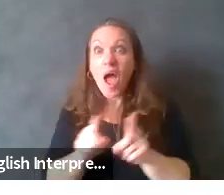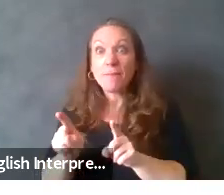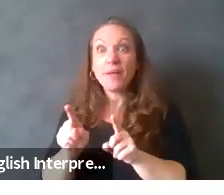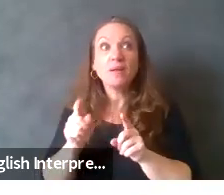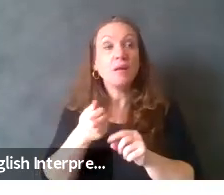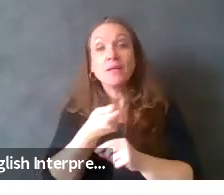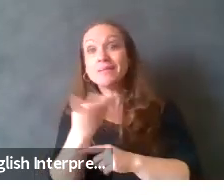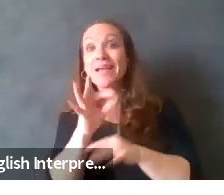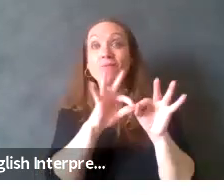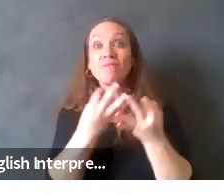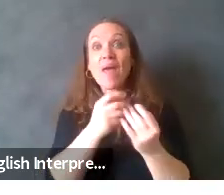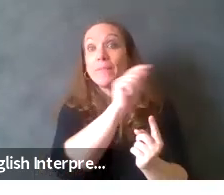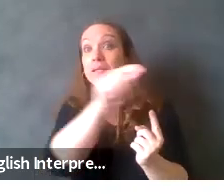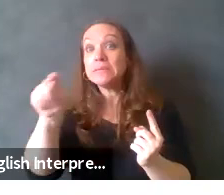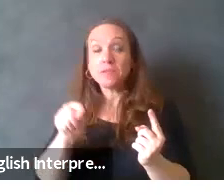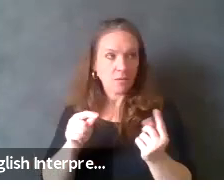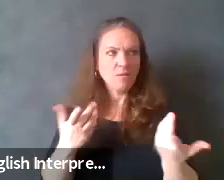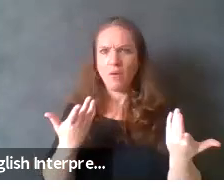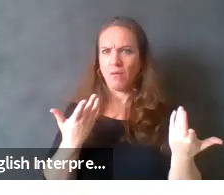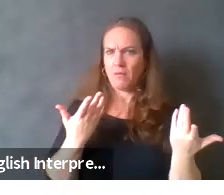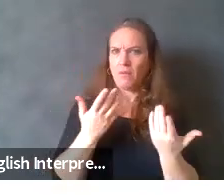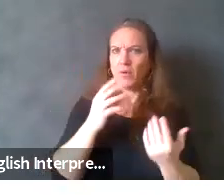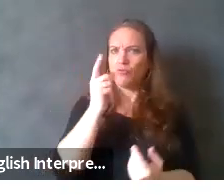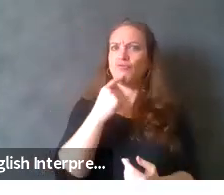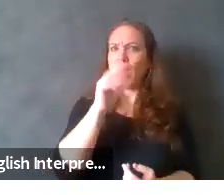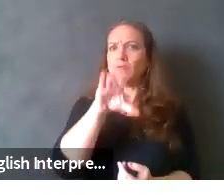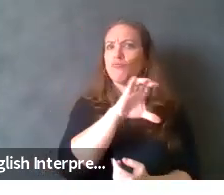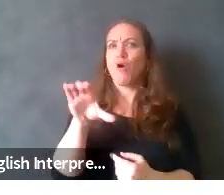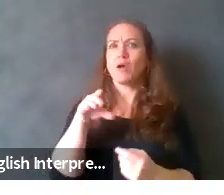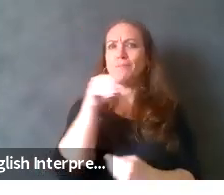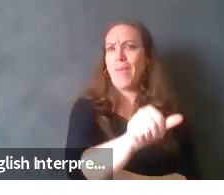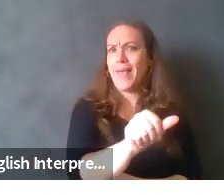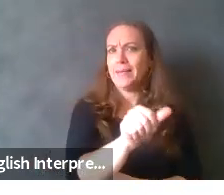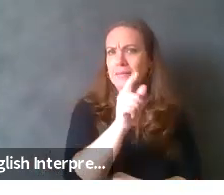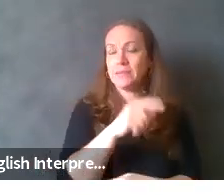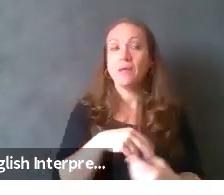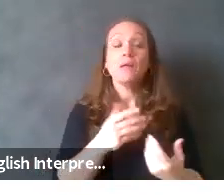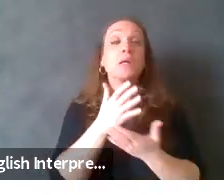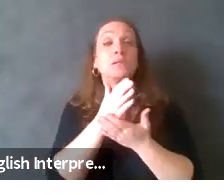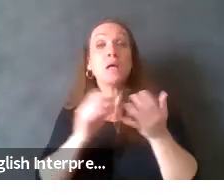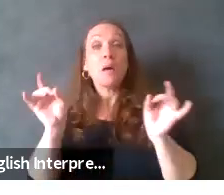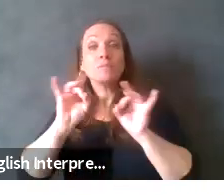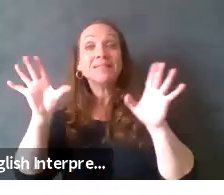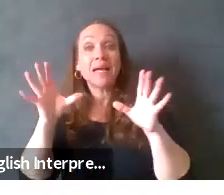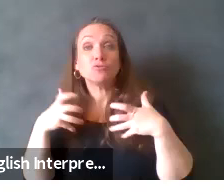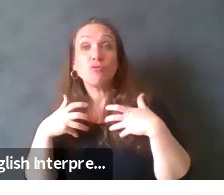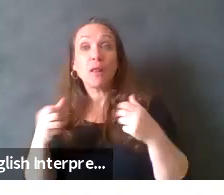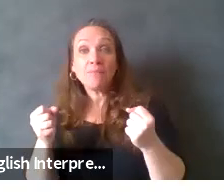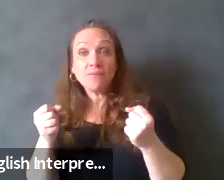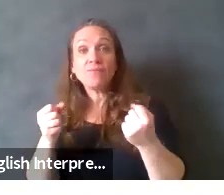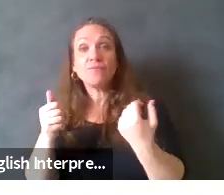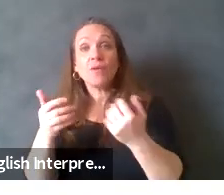all of the funds for that in the non-congregate setting, and in some of the disaster relief operations also. So